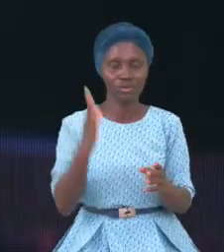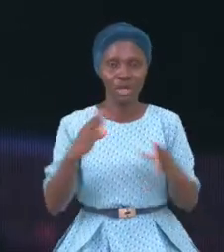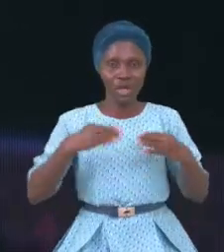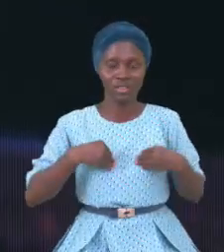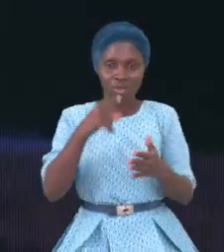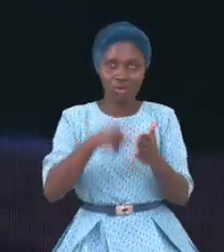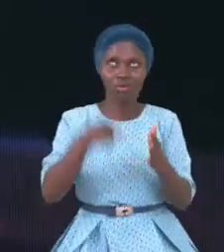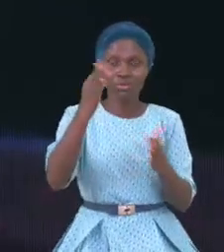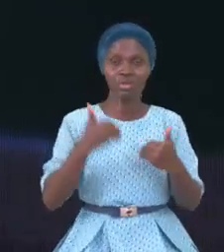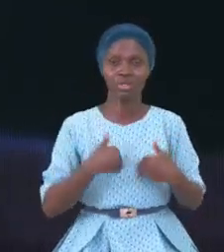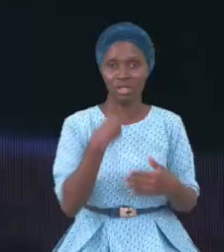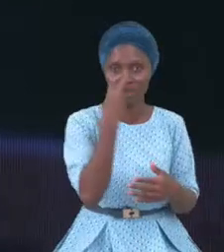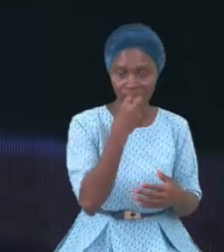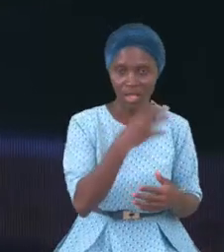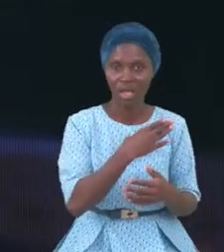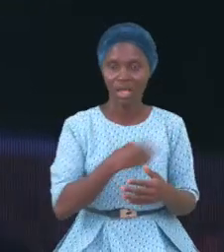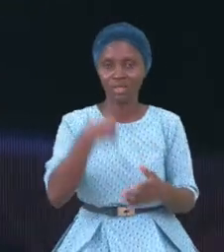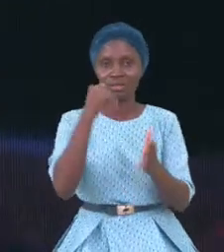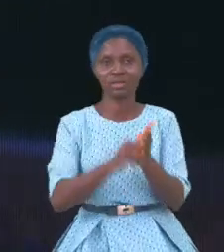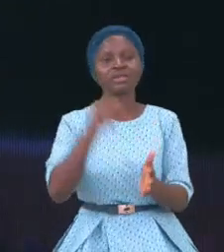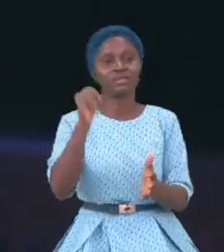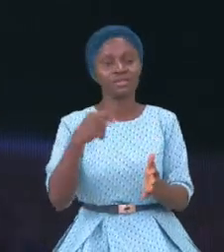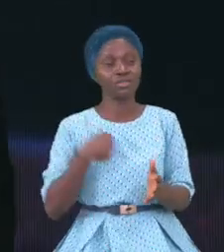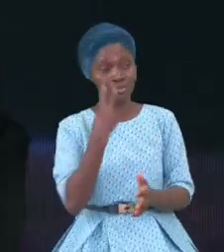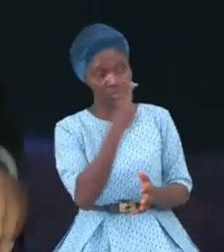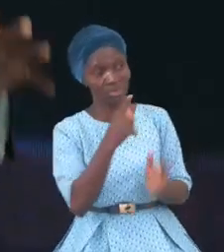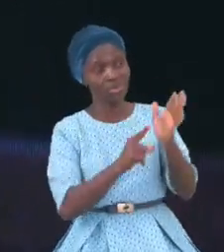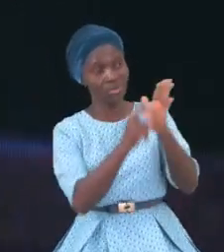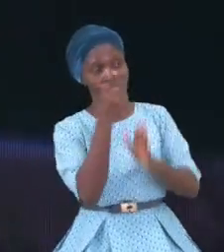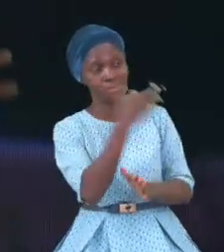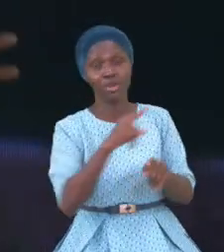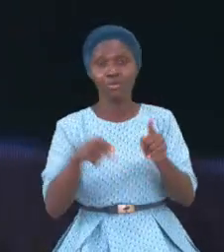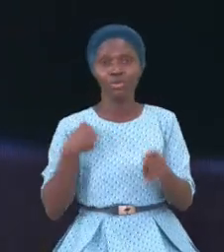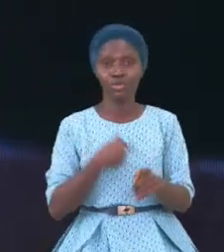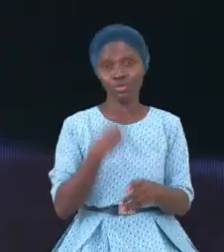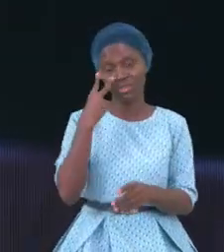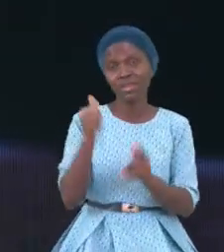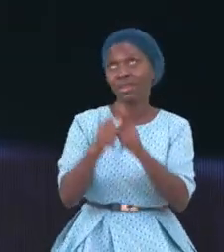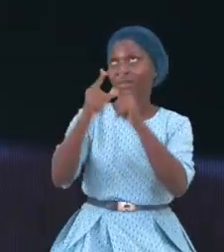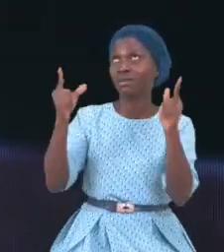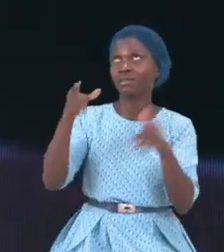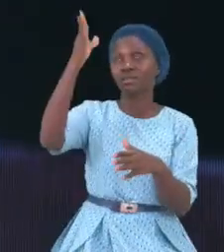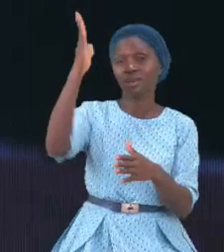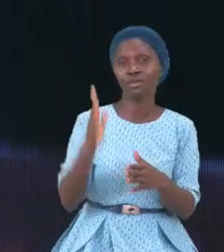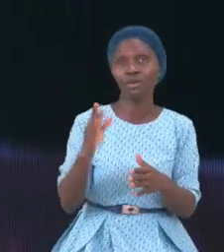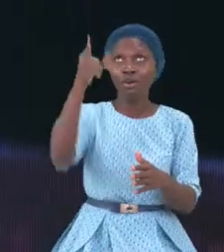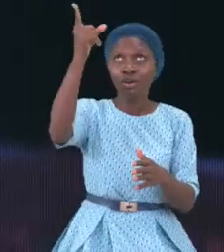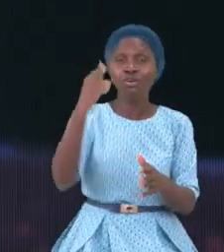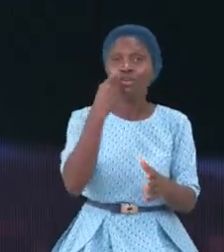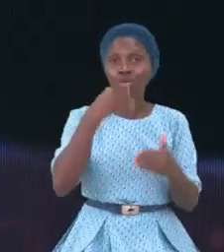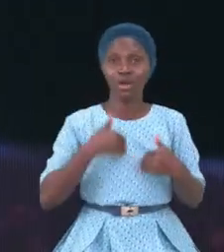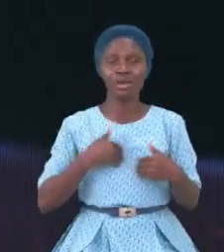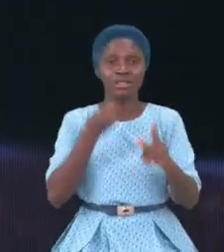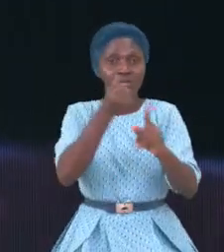said as it is. Yes, we see the giants there, but we see a greater God, the God who has impacted